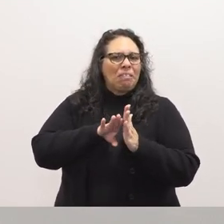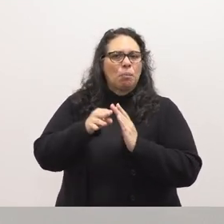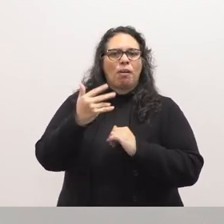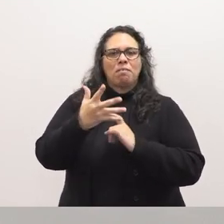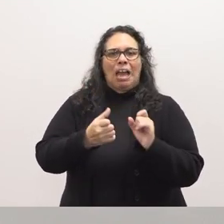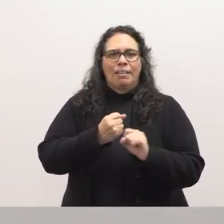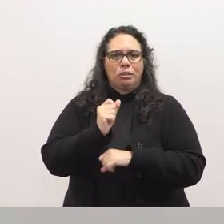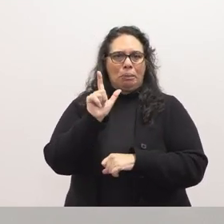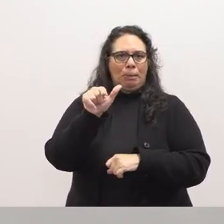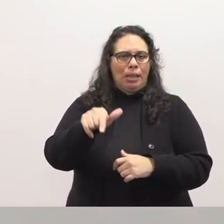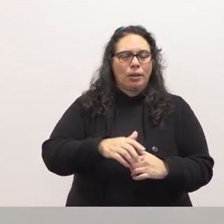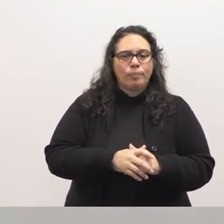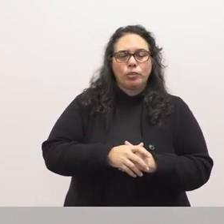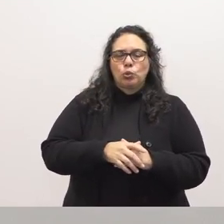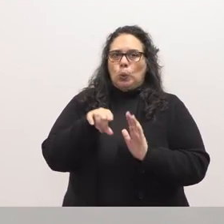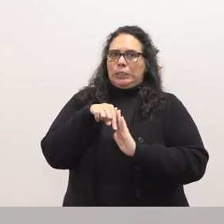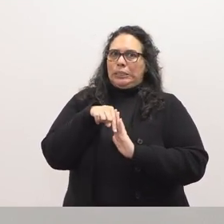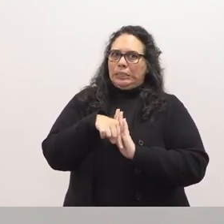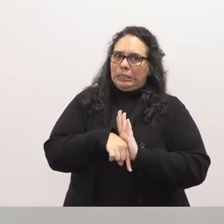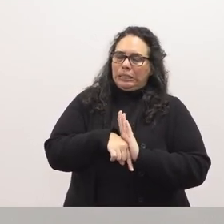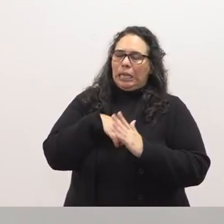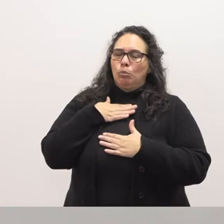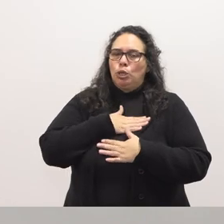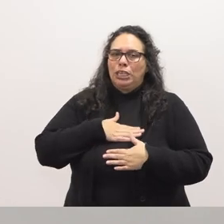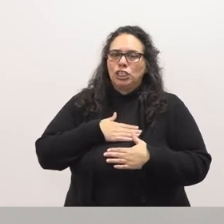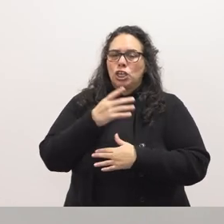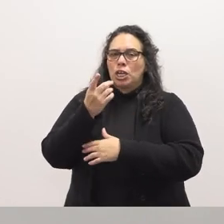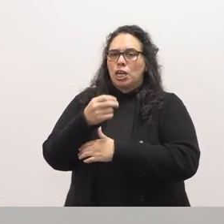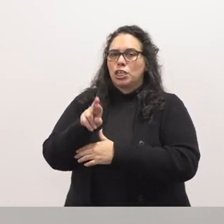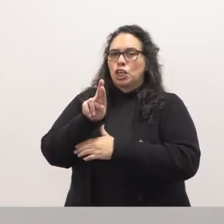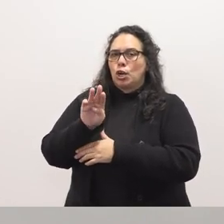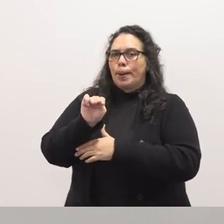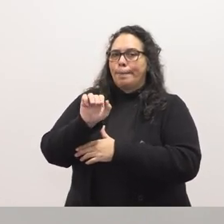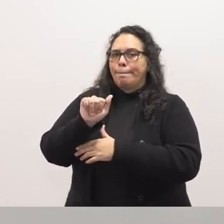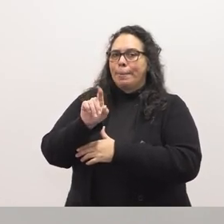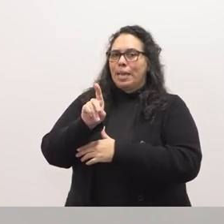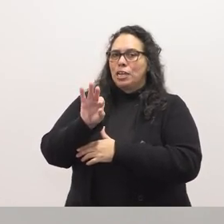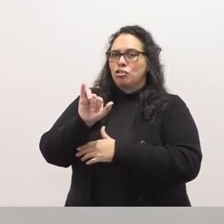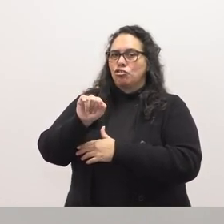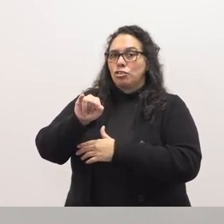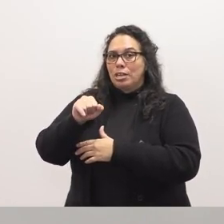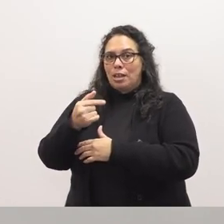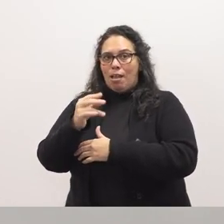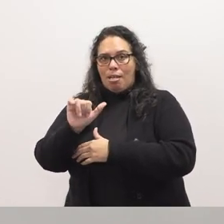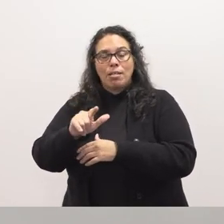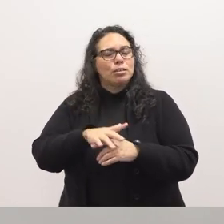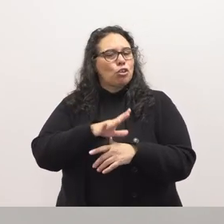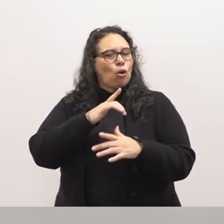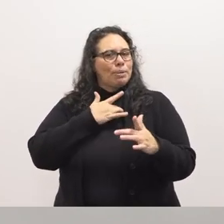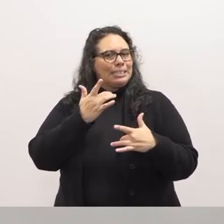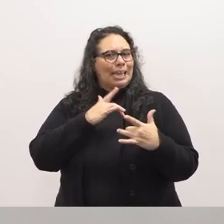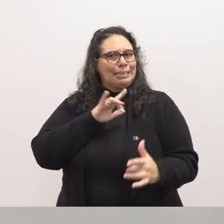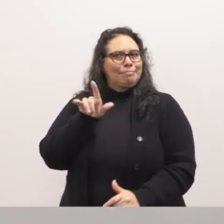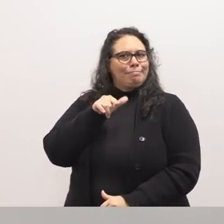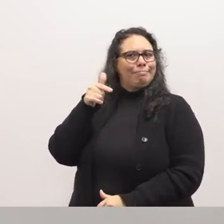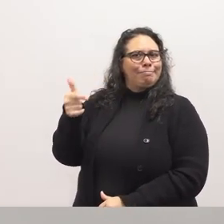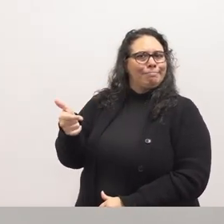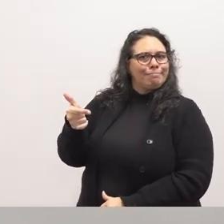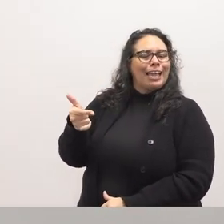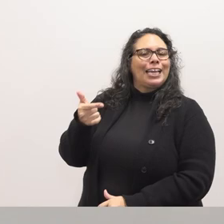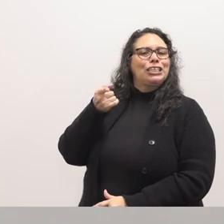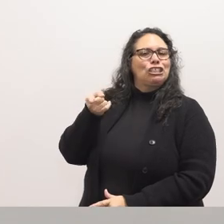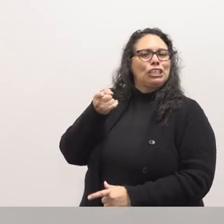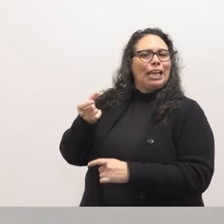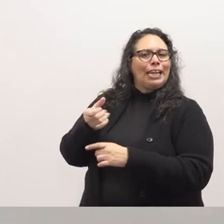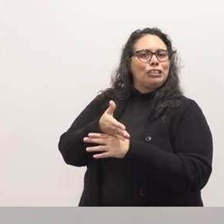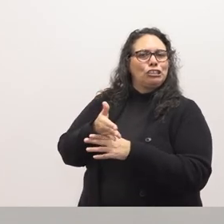deep appreciation to Dr. Madrigal and her team. They put a lot of time behind the scenes. And so I'm very excited to hand it off to her, and she'll be able to share not